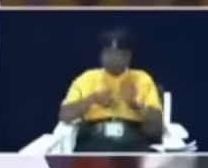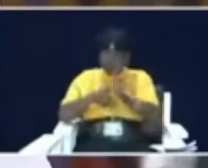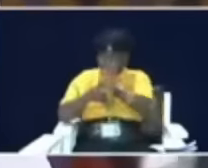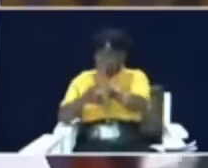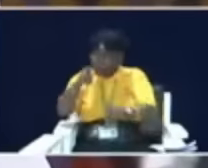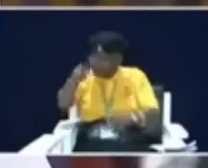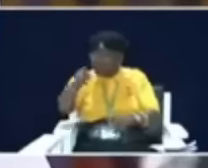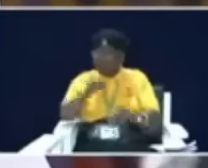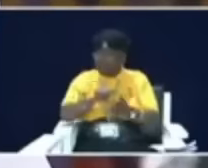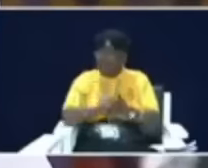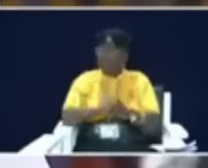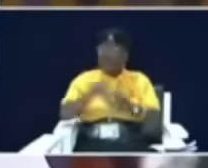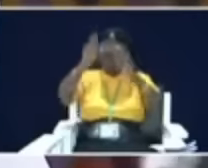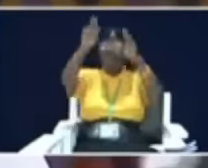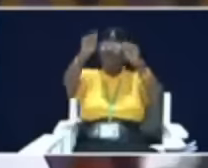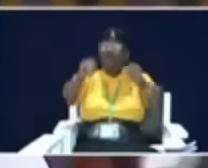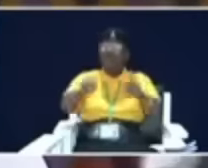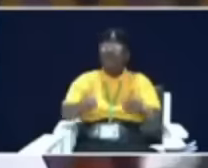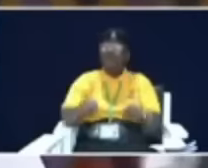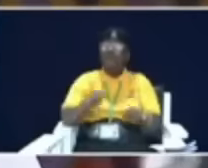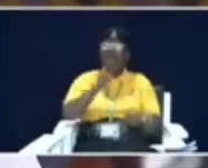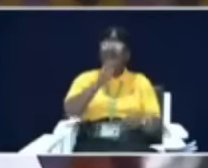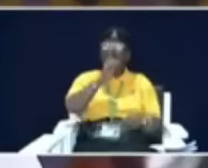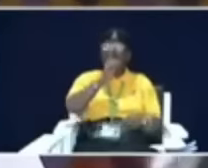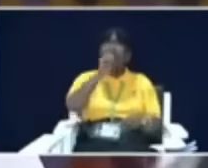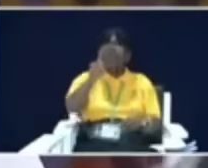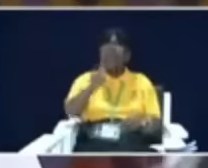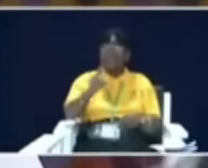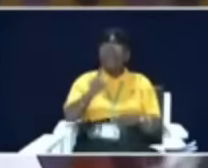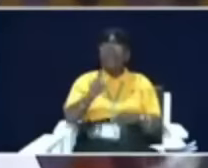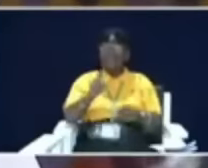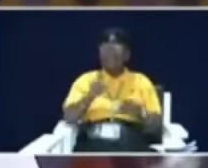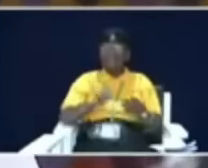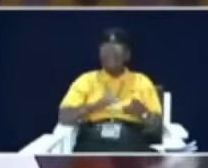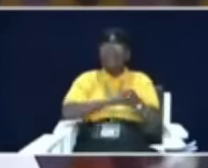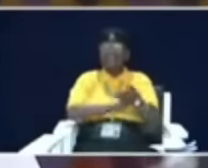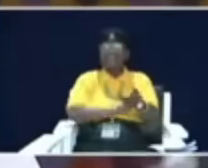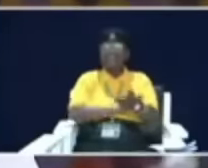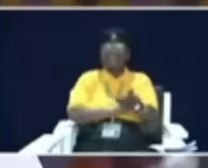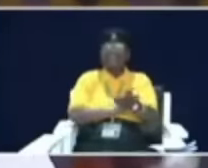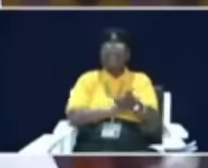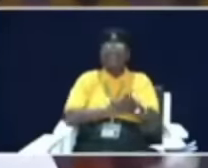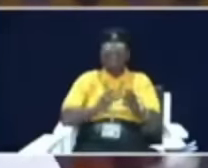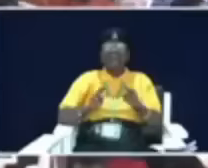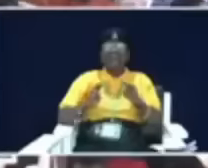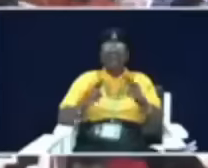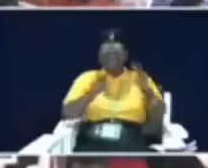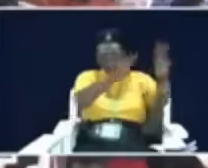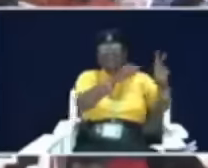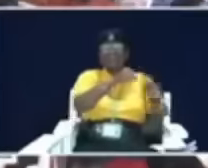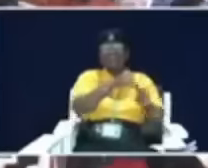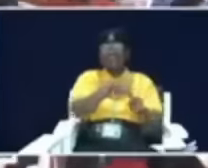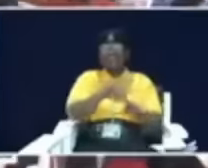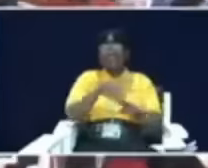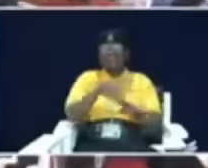that no true British will look like you. As soon as I said that, I ran.